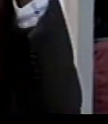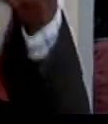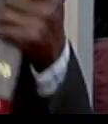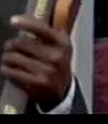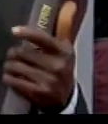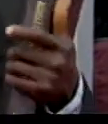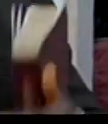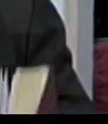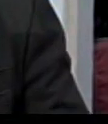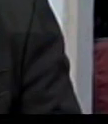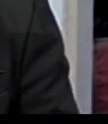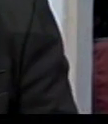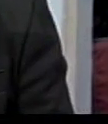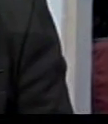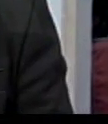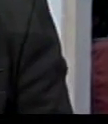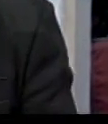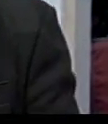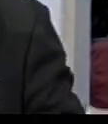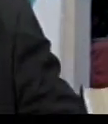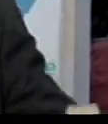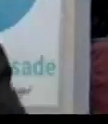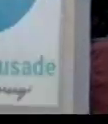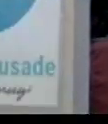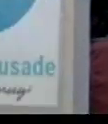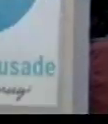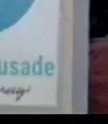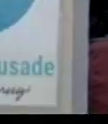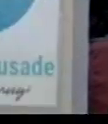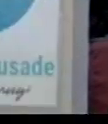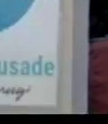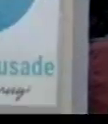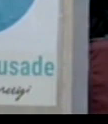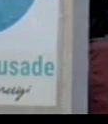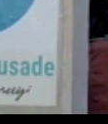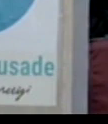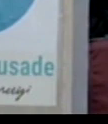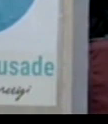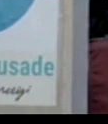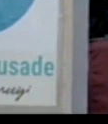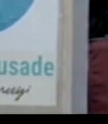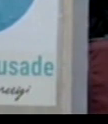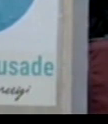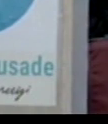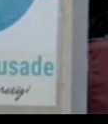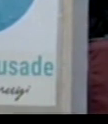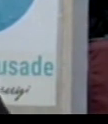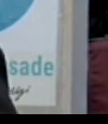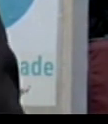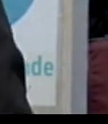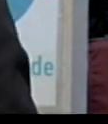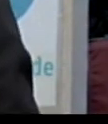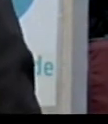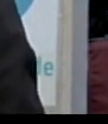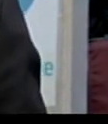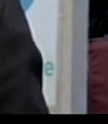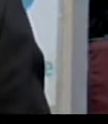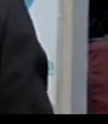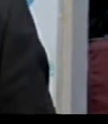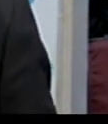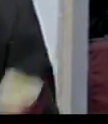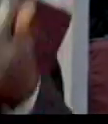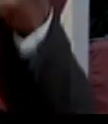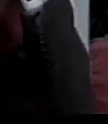once before daybreak. When I wake up in the morning, it's like somebody tapped me. Your miracle is done. Look at you. I urinated like a newborn